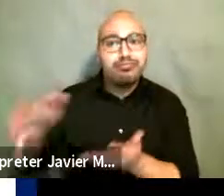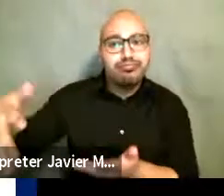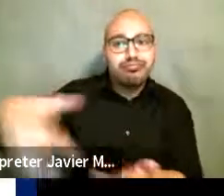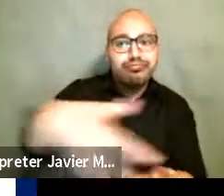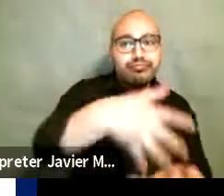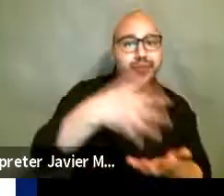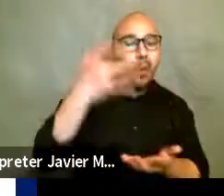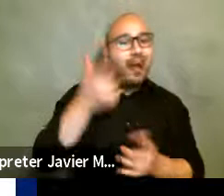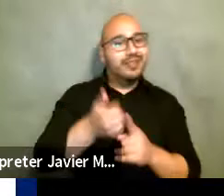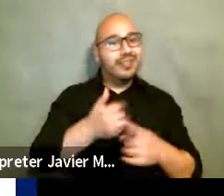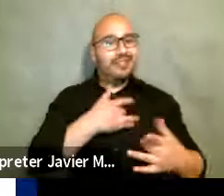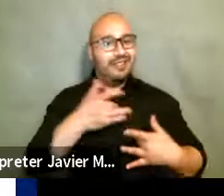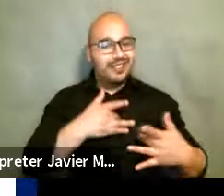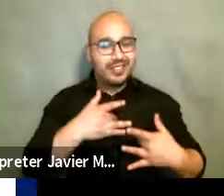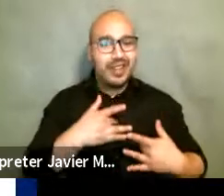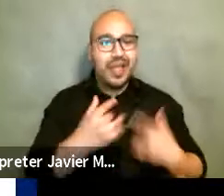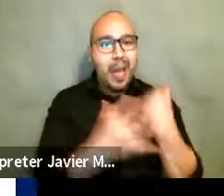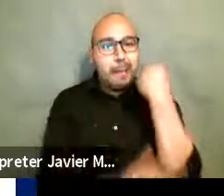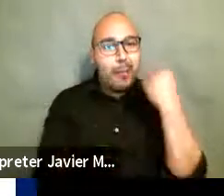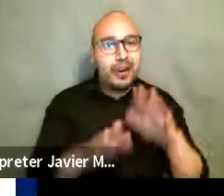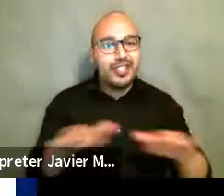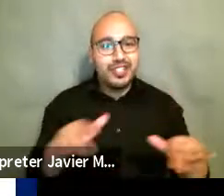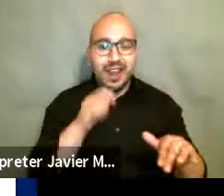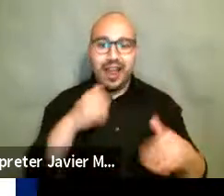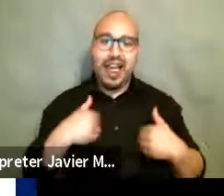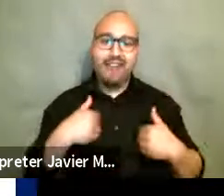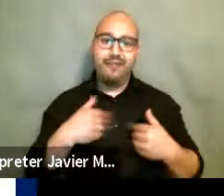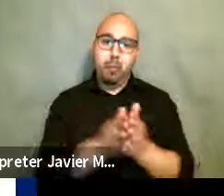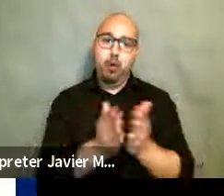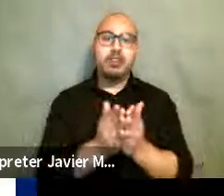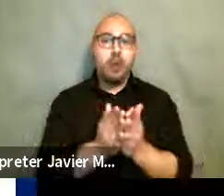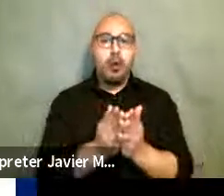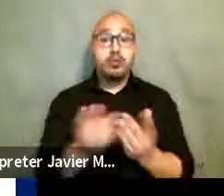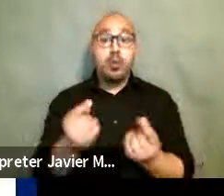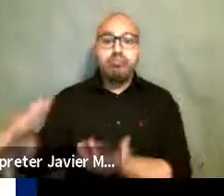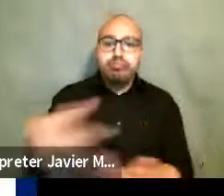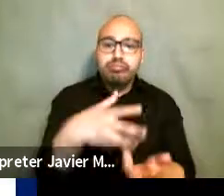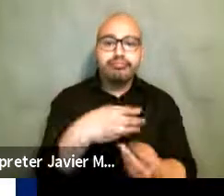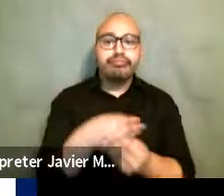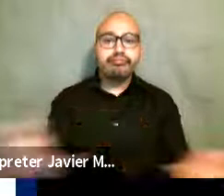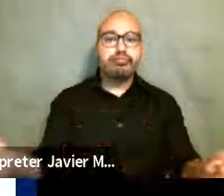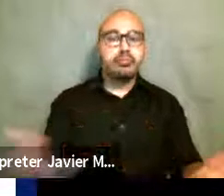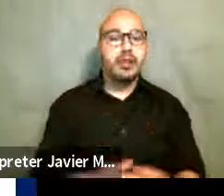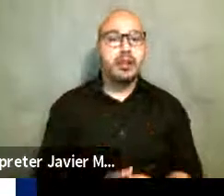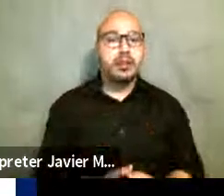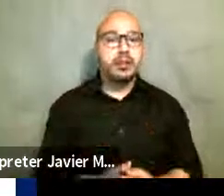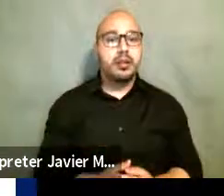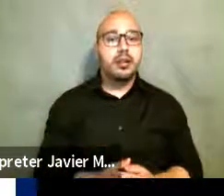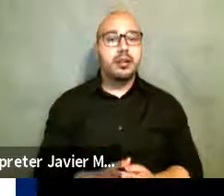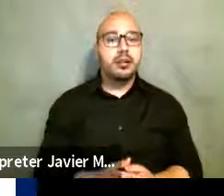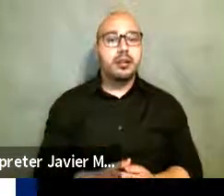poor children didn't get books. Underneath there, we have